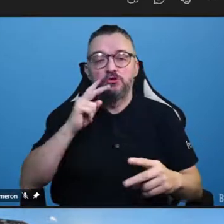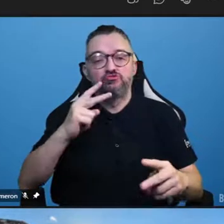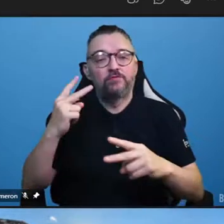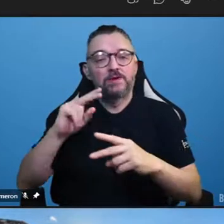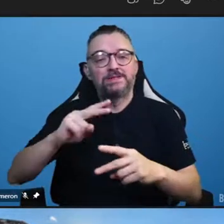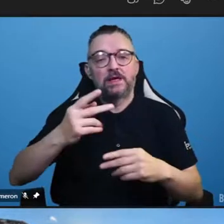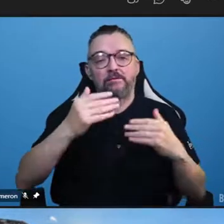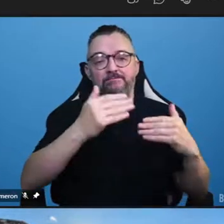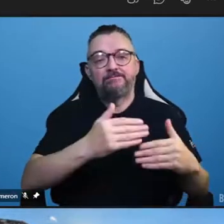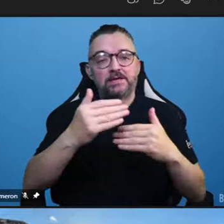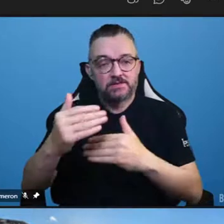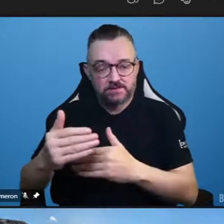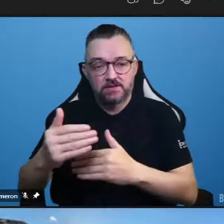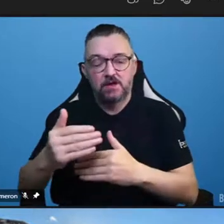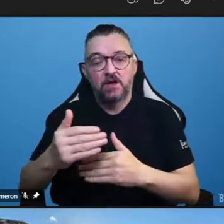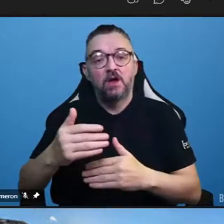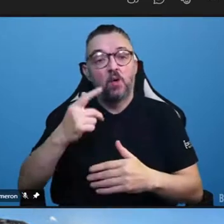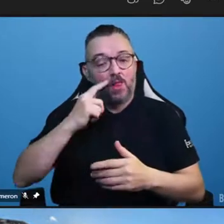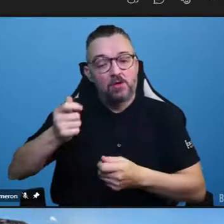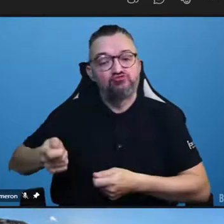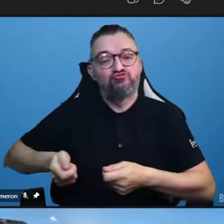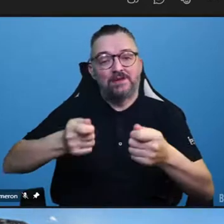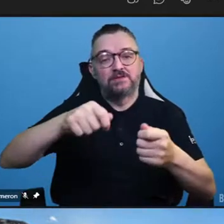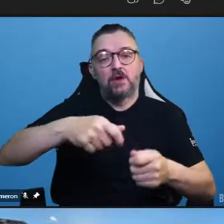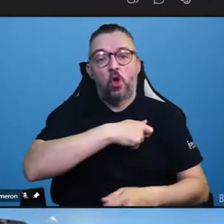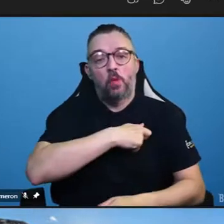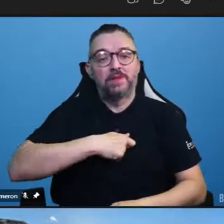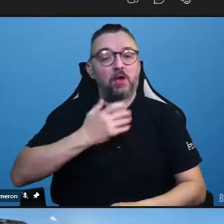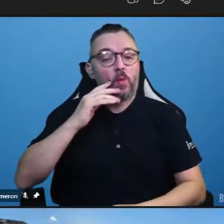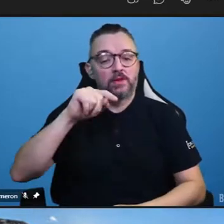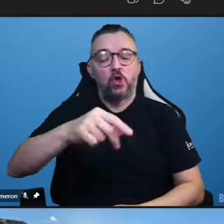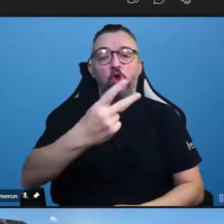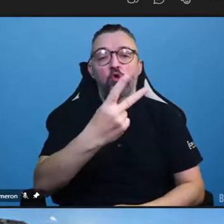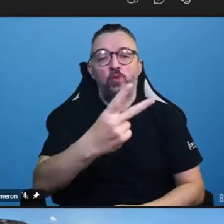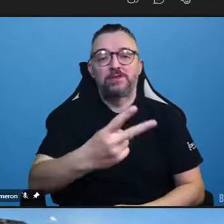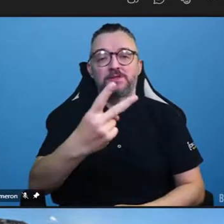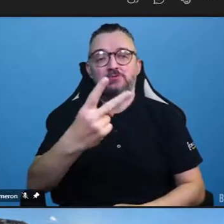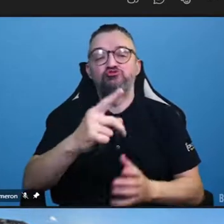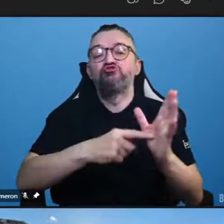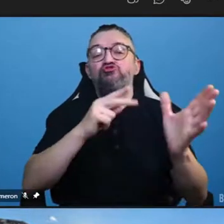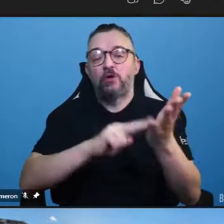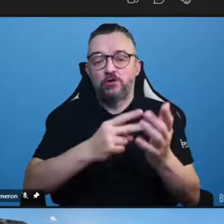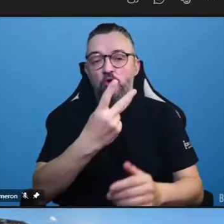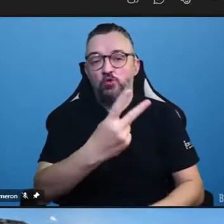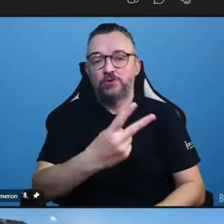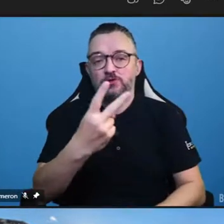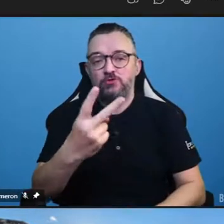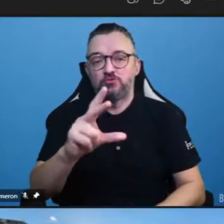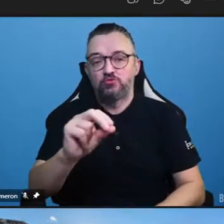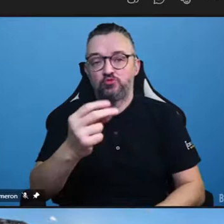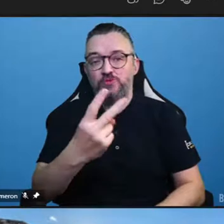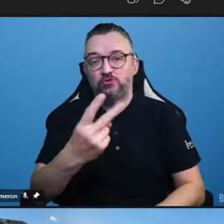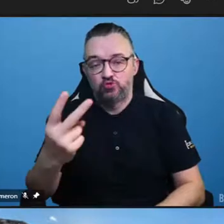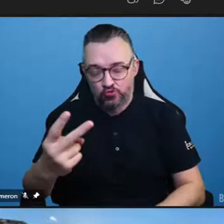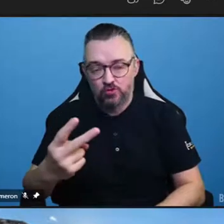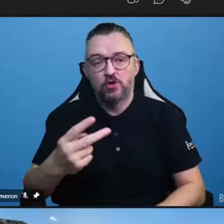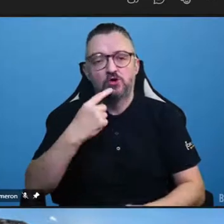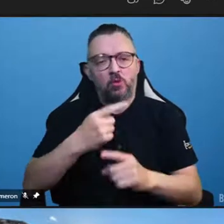and this will be brought to the committee in January 2022 with a final update in relation to